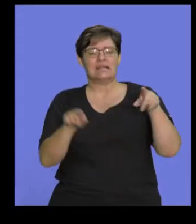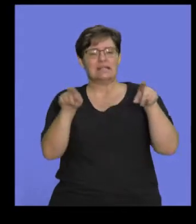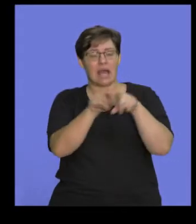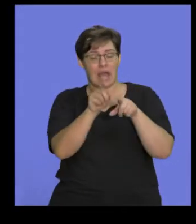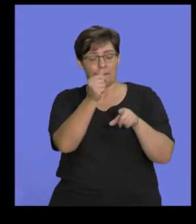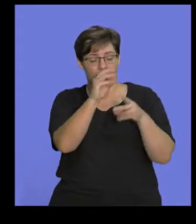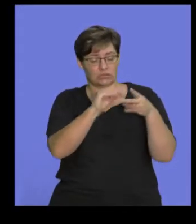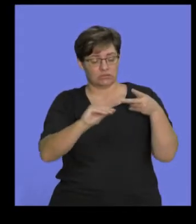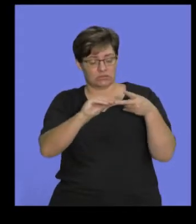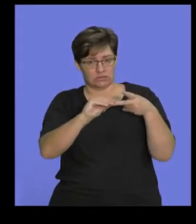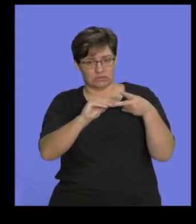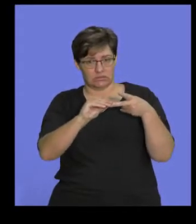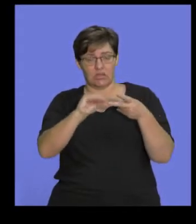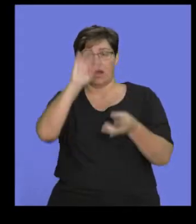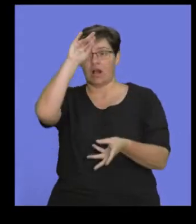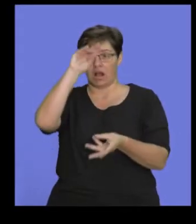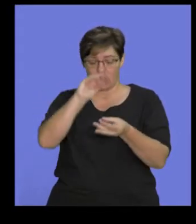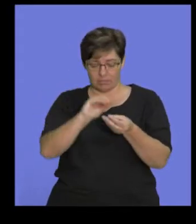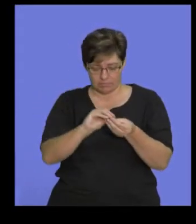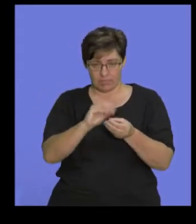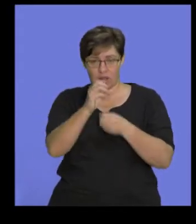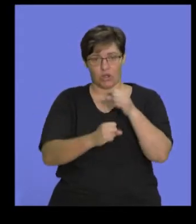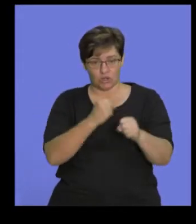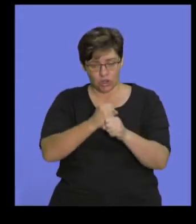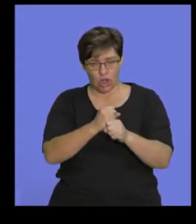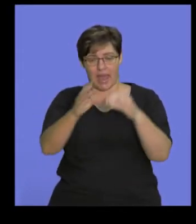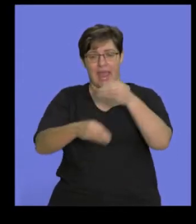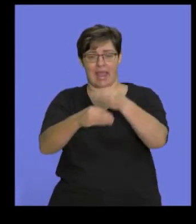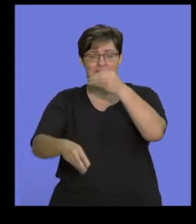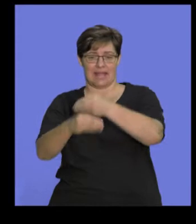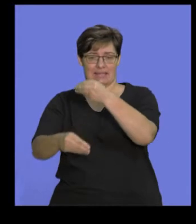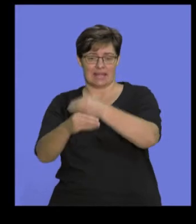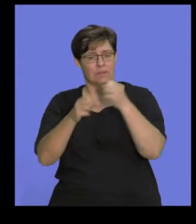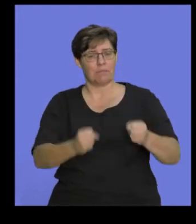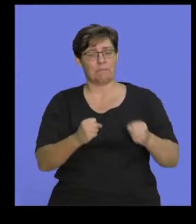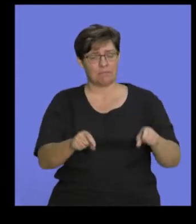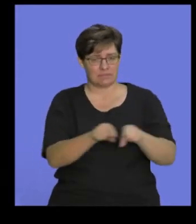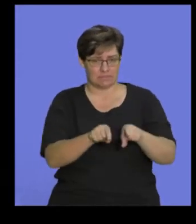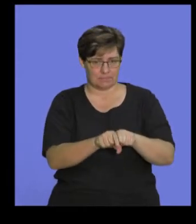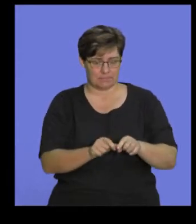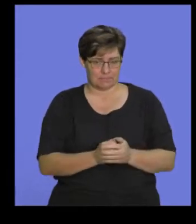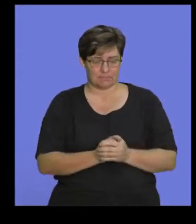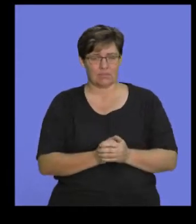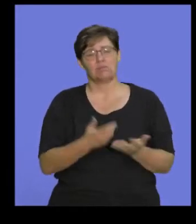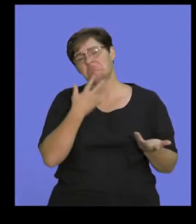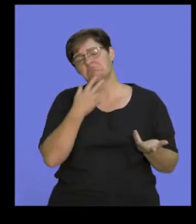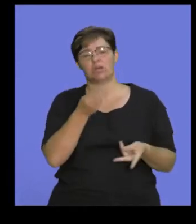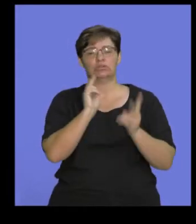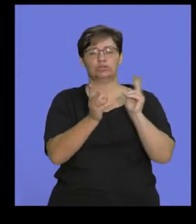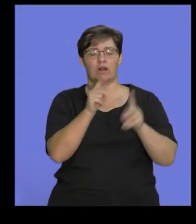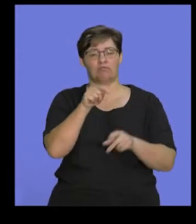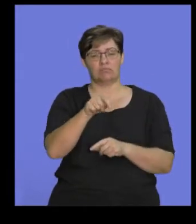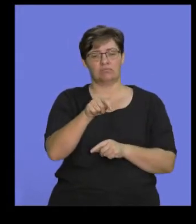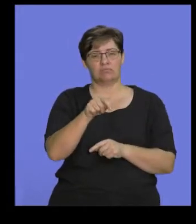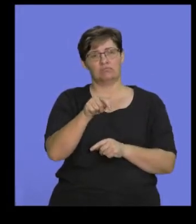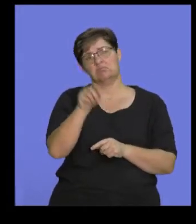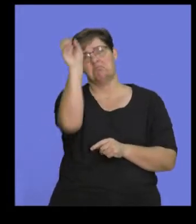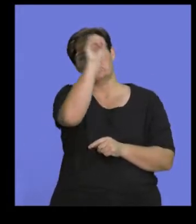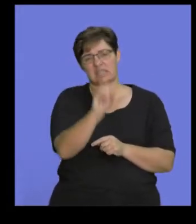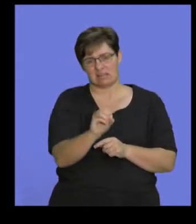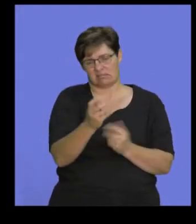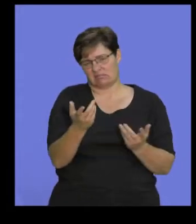amount to the total at the end of each year. So if they give you interest that is 12% per annum of